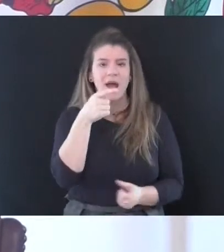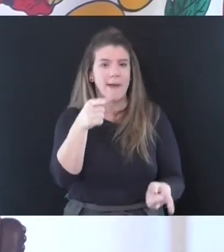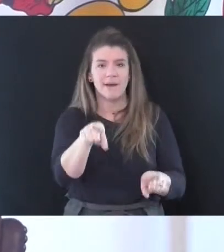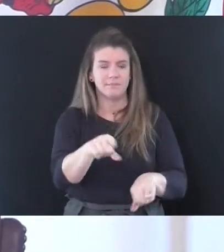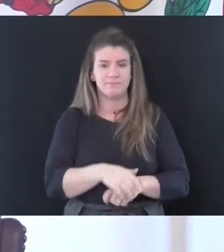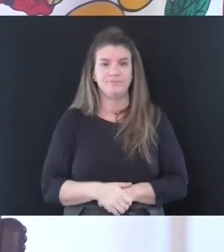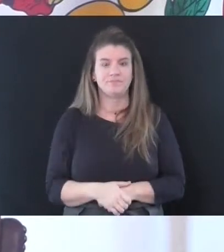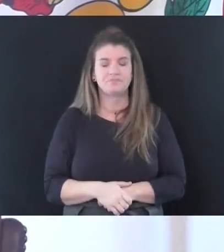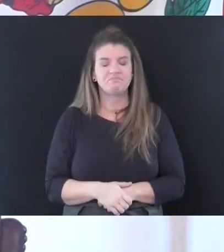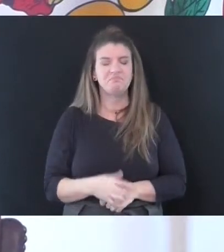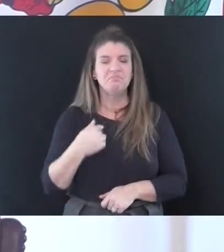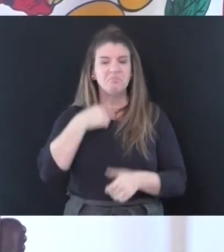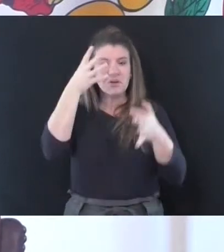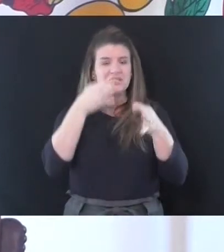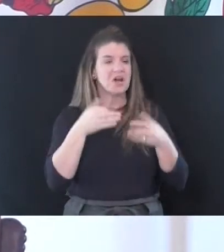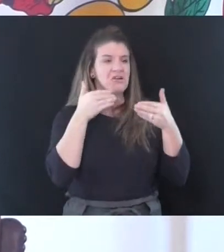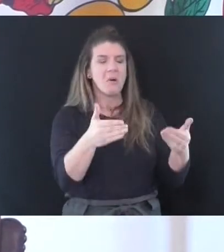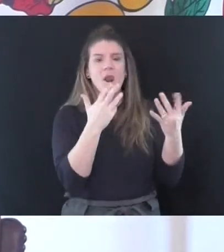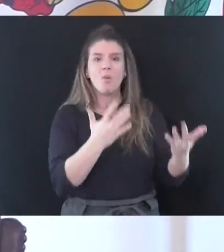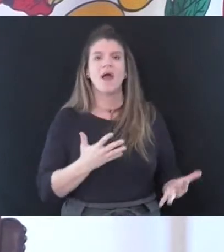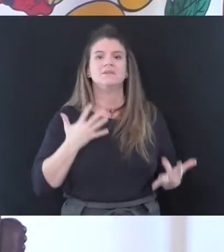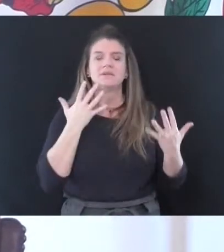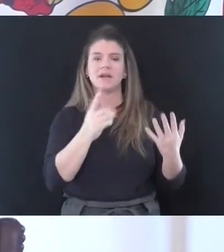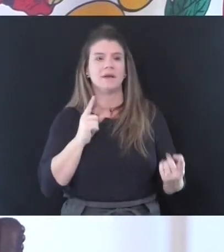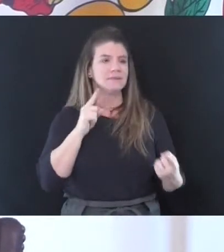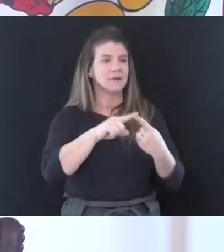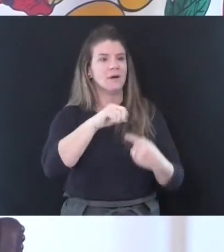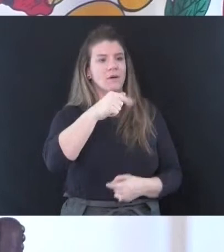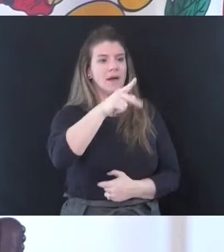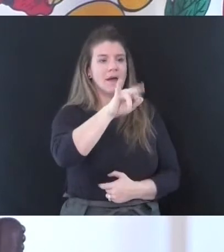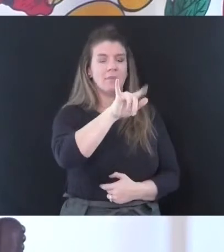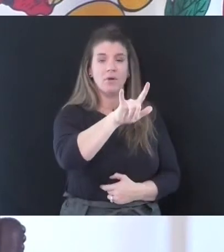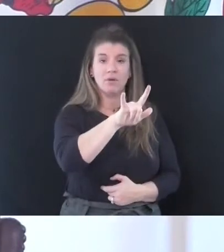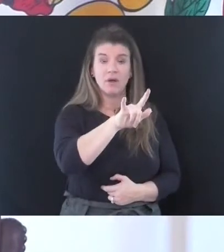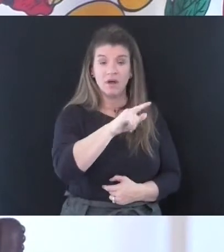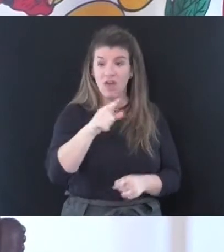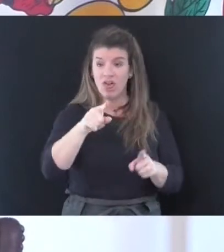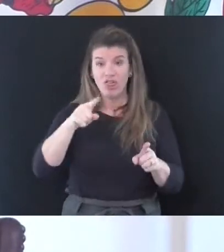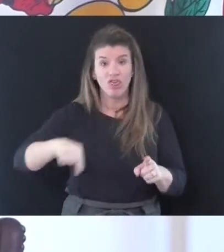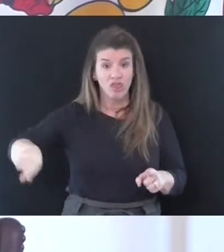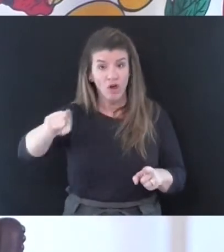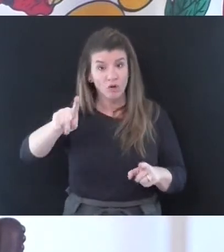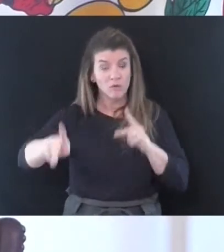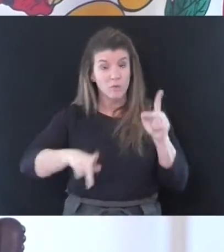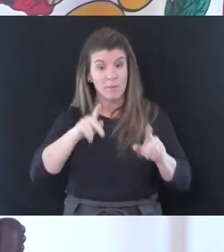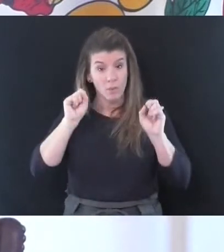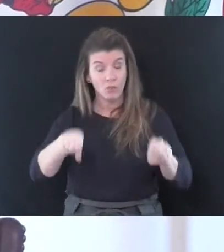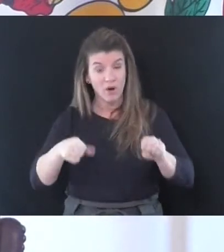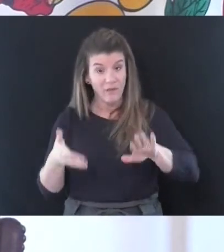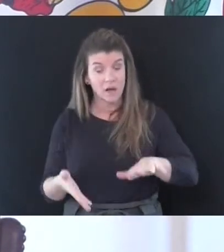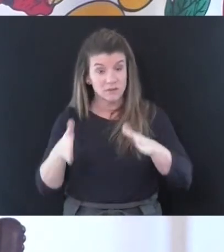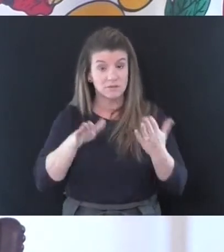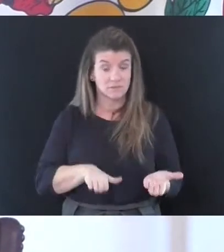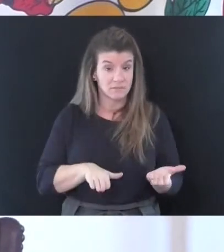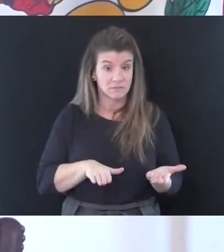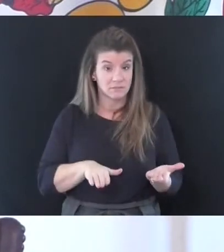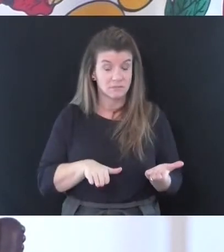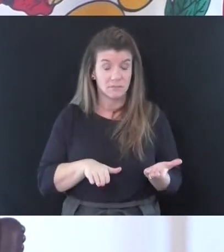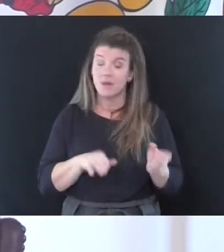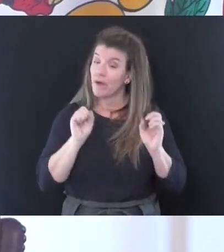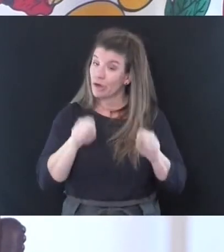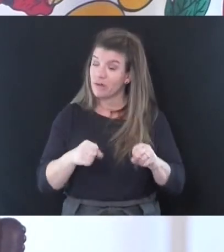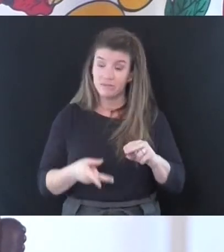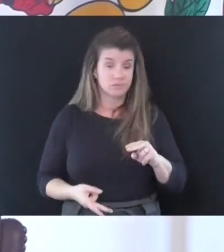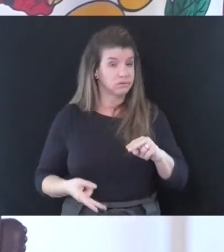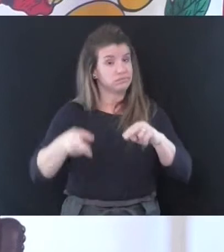had waited until April? How many of those people would we have potentially lost? It could have been an awful lot.